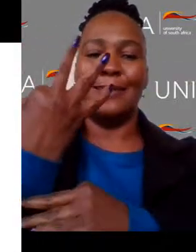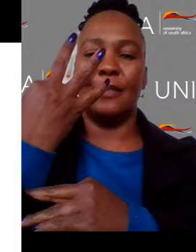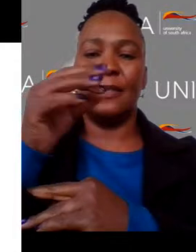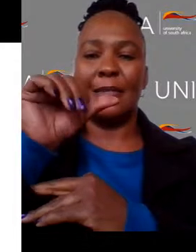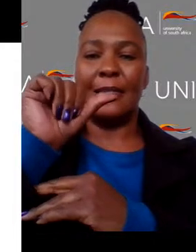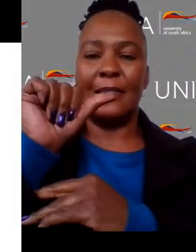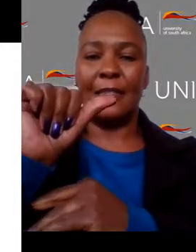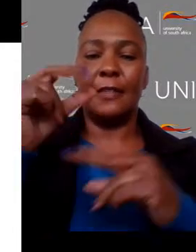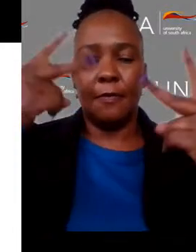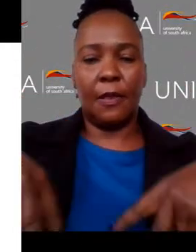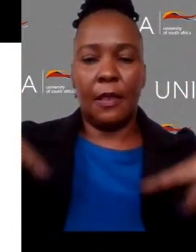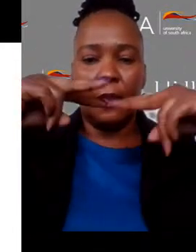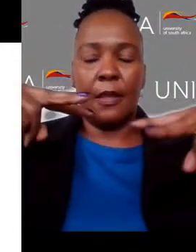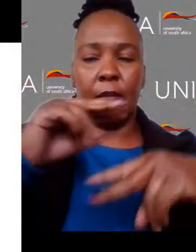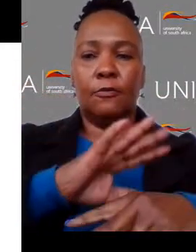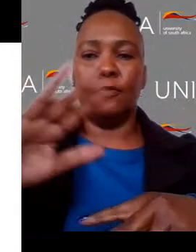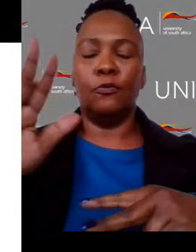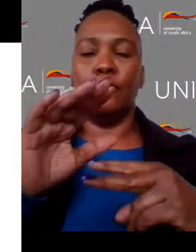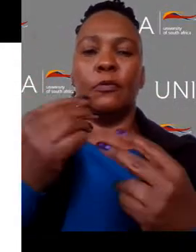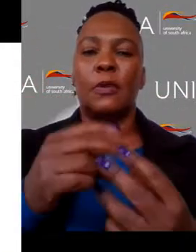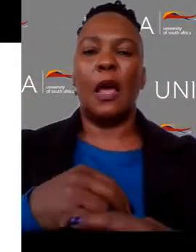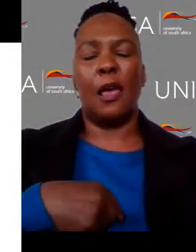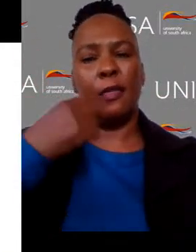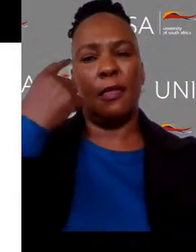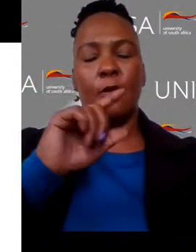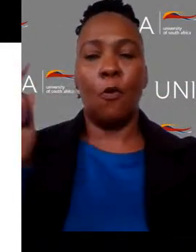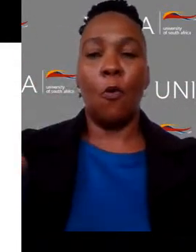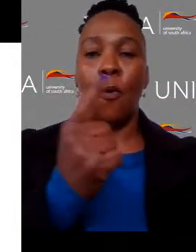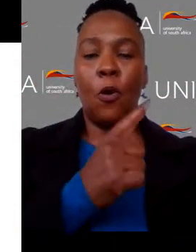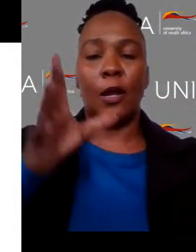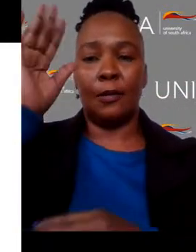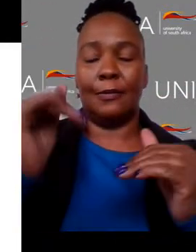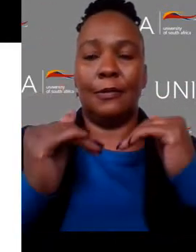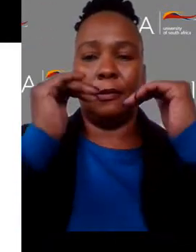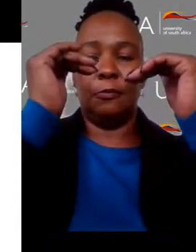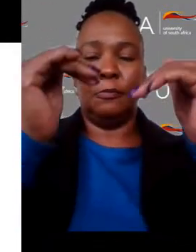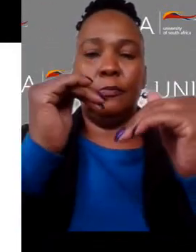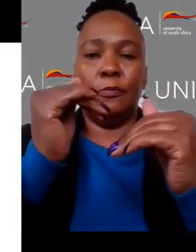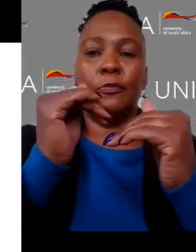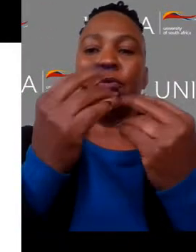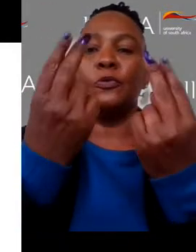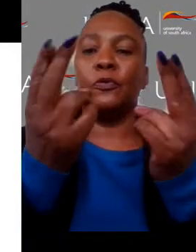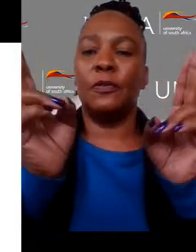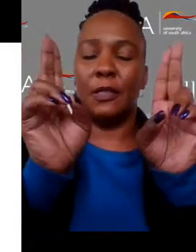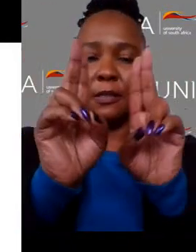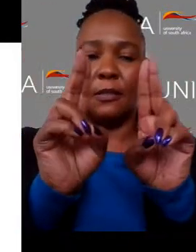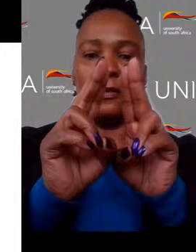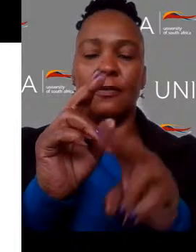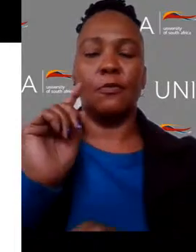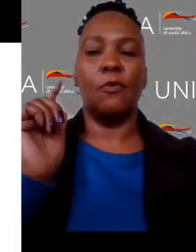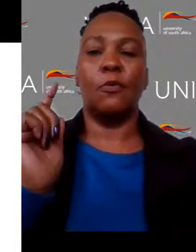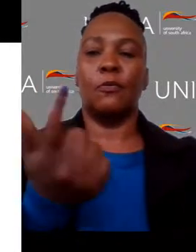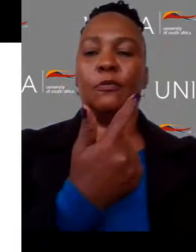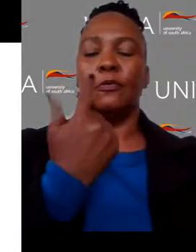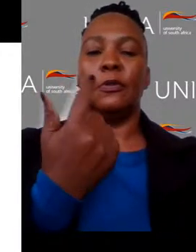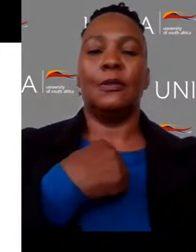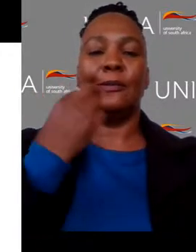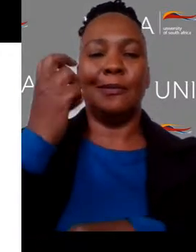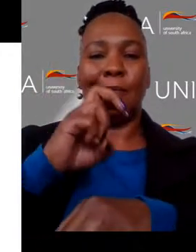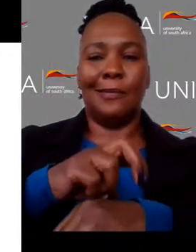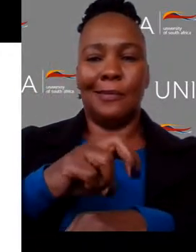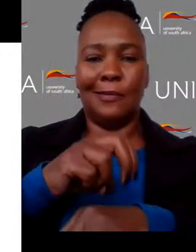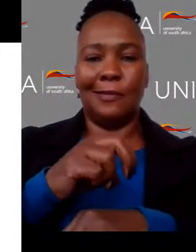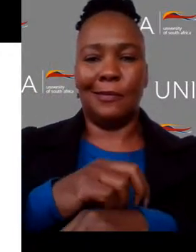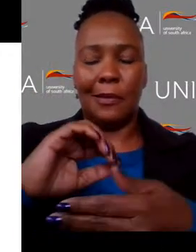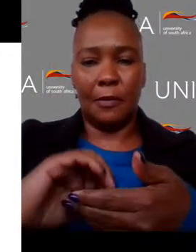just UNISA, but pretty much every academic institution. Now, we all need to embrace these values of